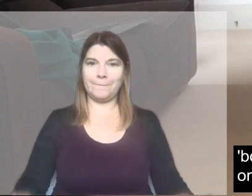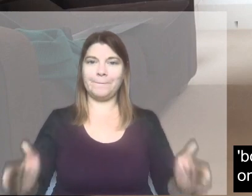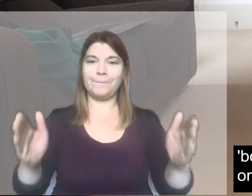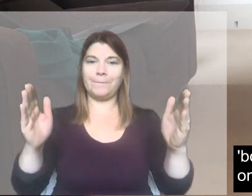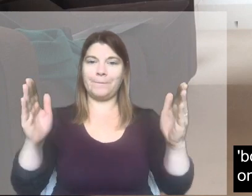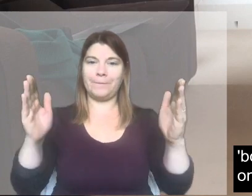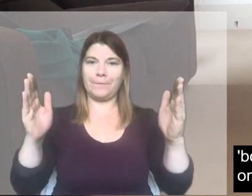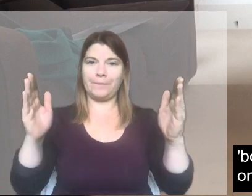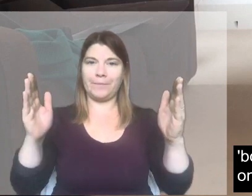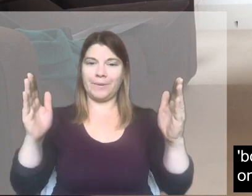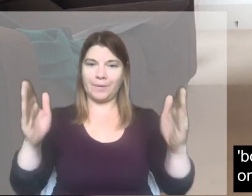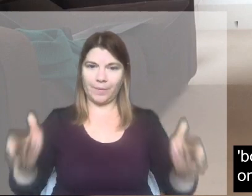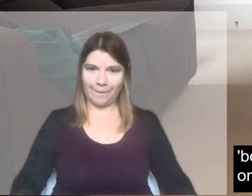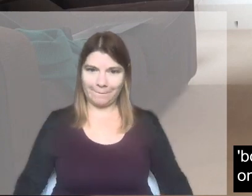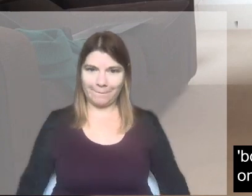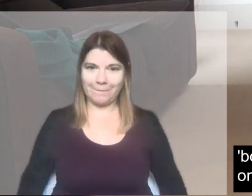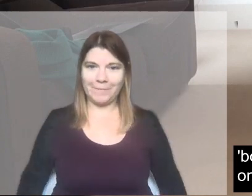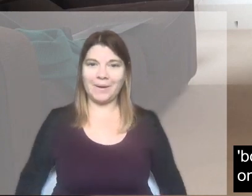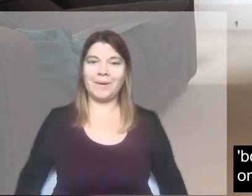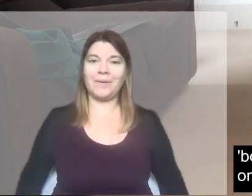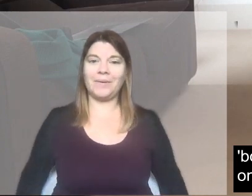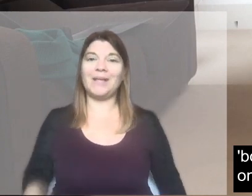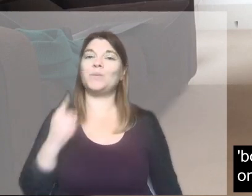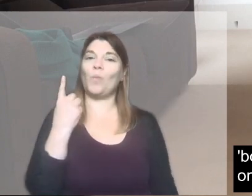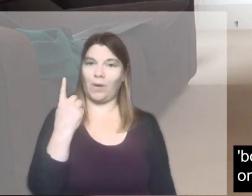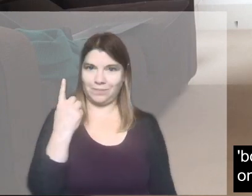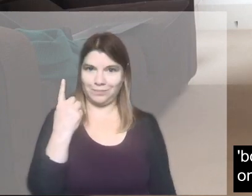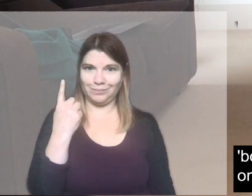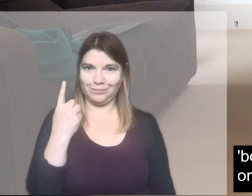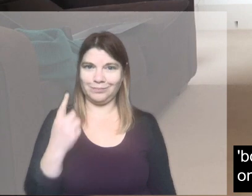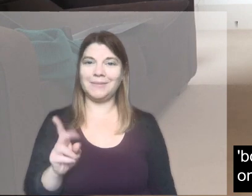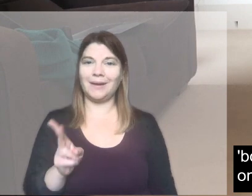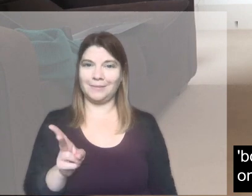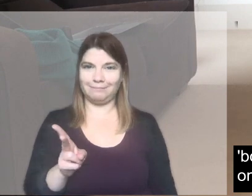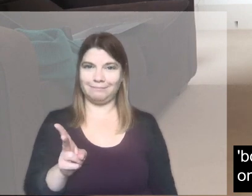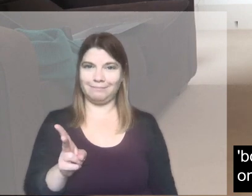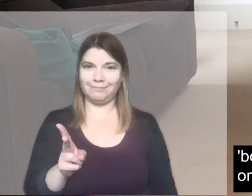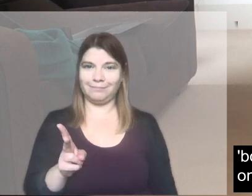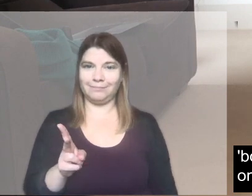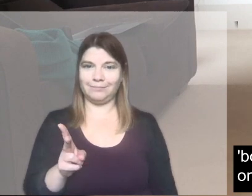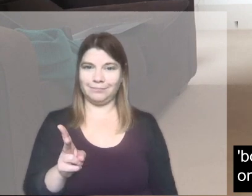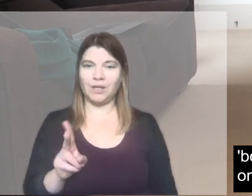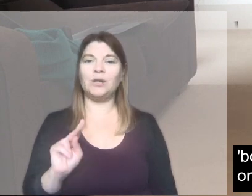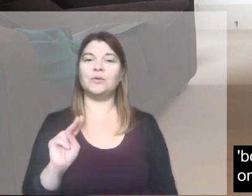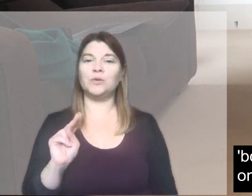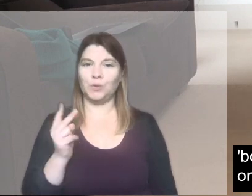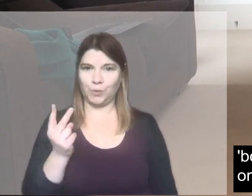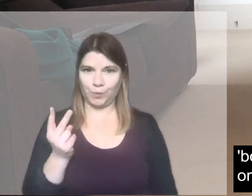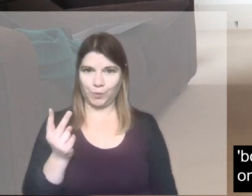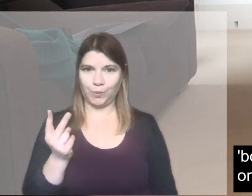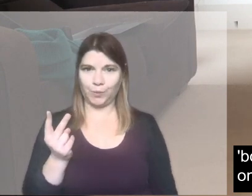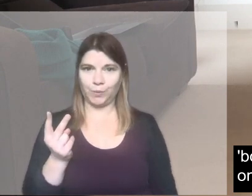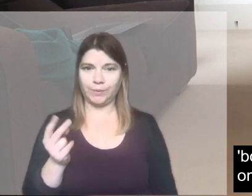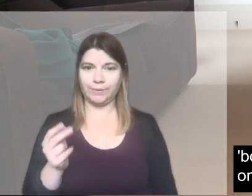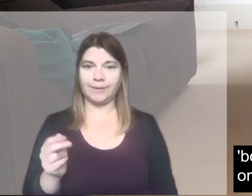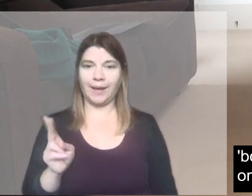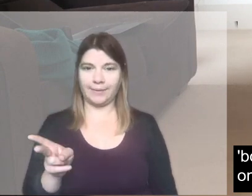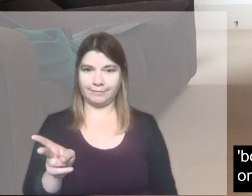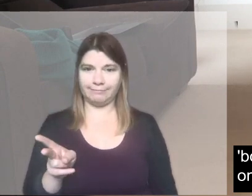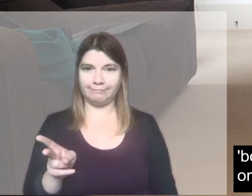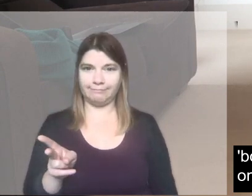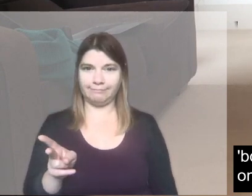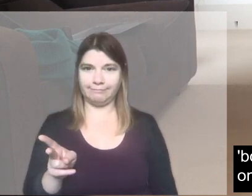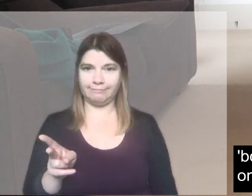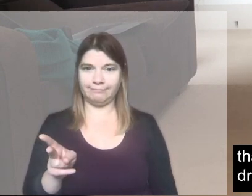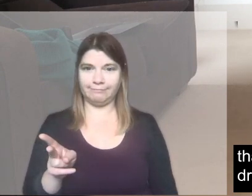go both. Drop, catch, drop, go backwards. That's one. Drop, go forwards.